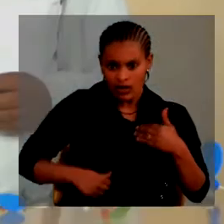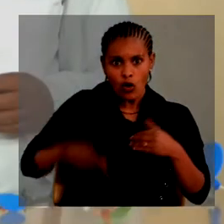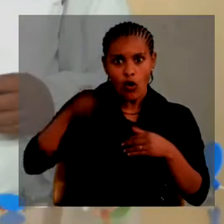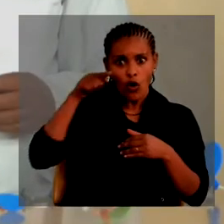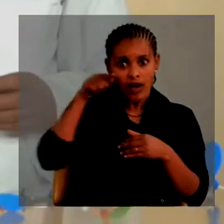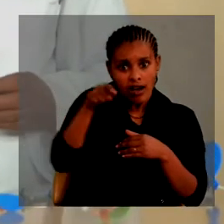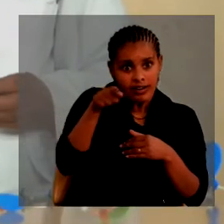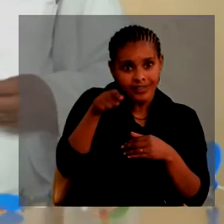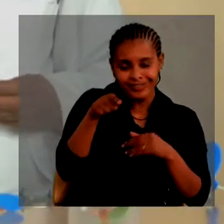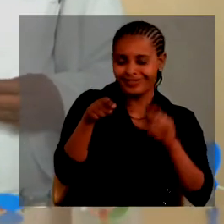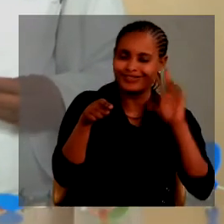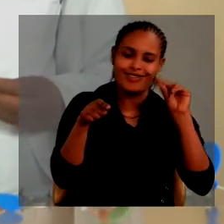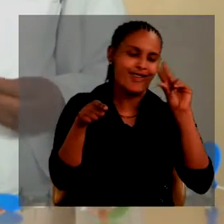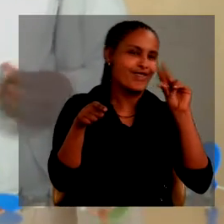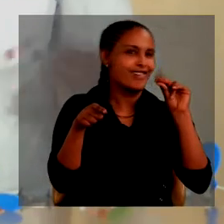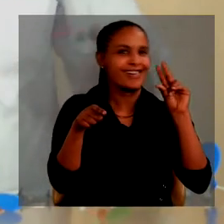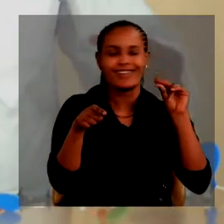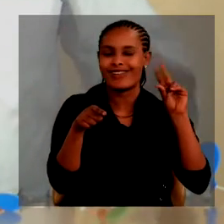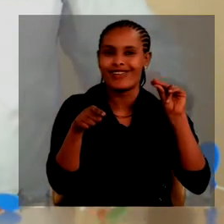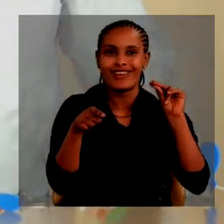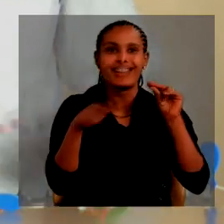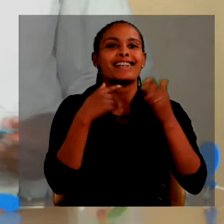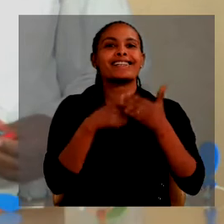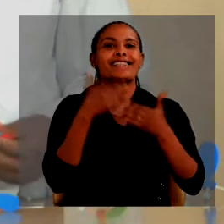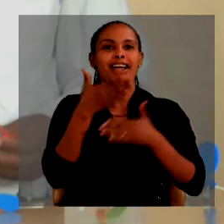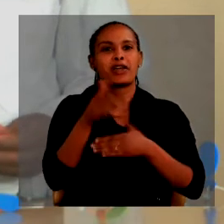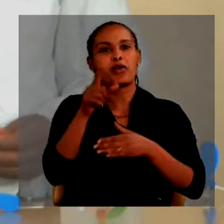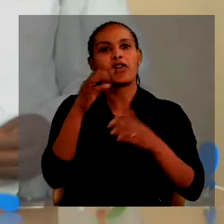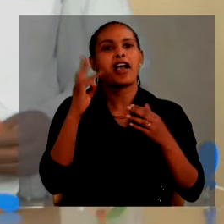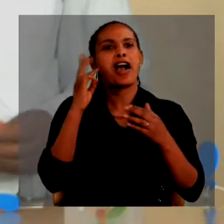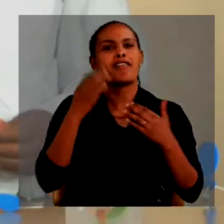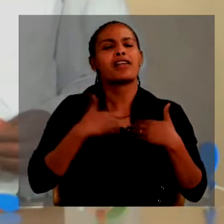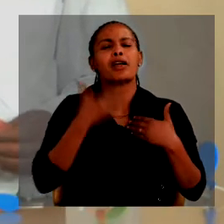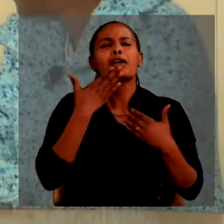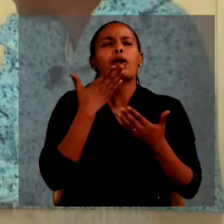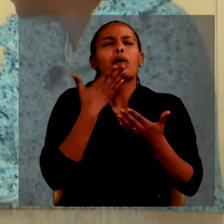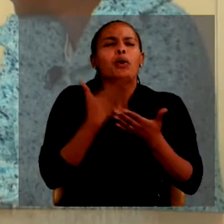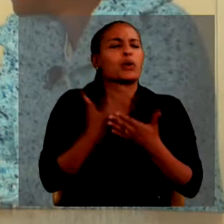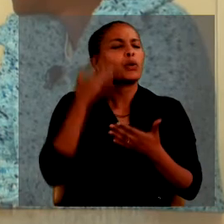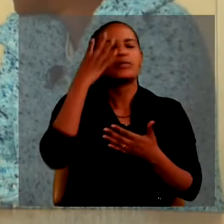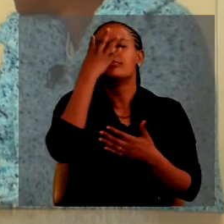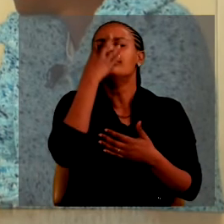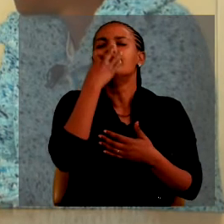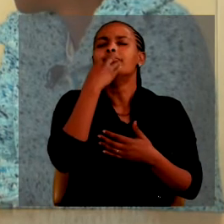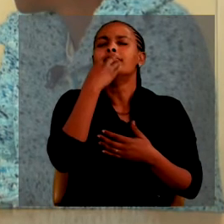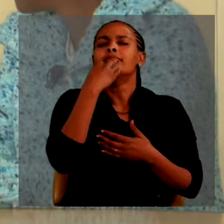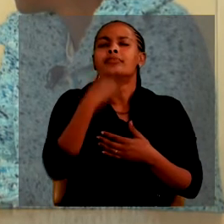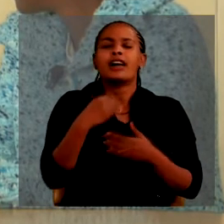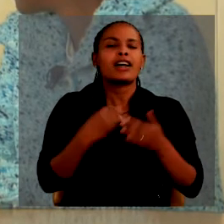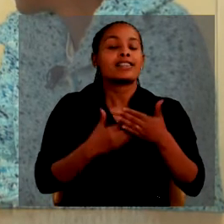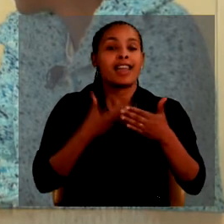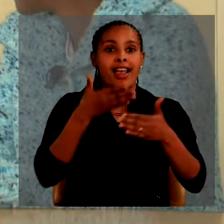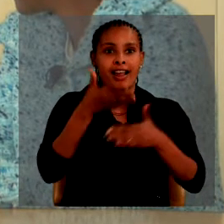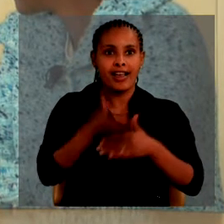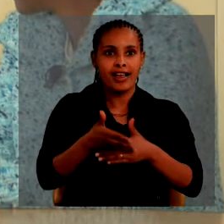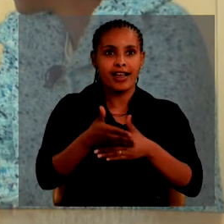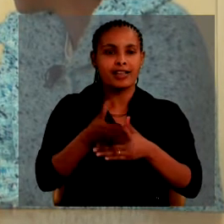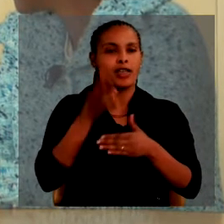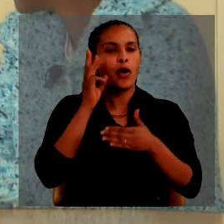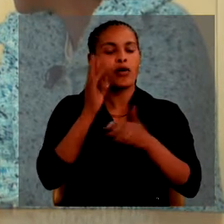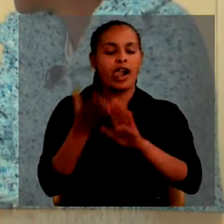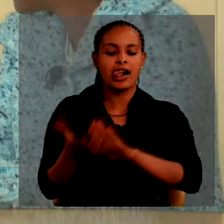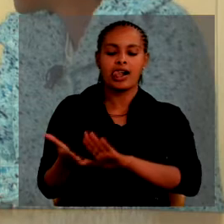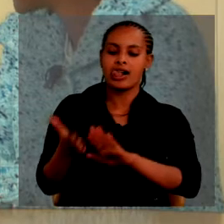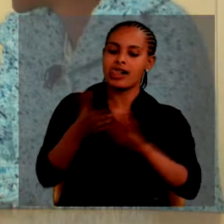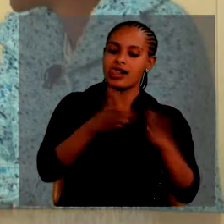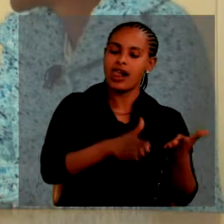her? No. Then you will have a very good sleep, and then that would be the end